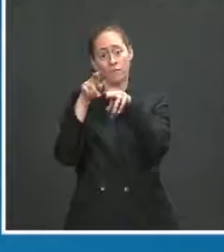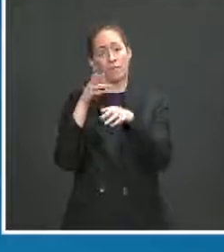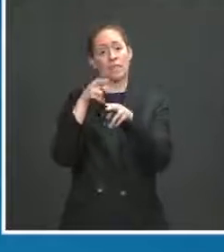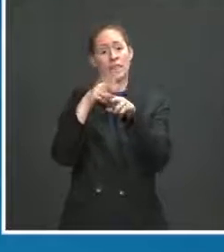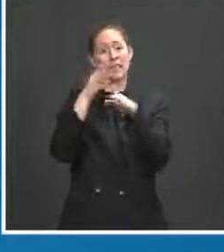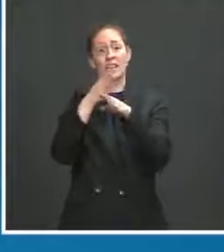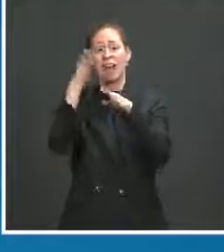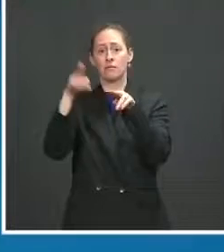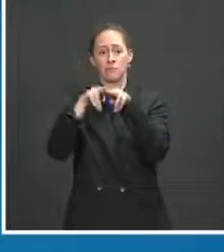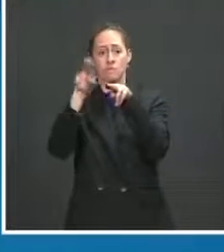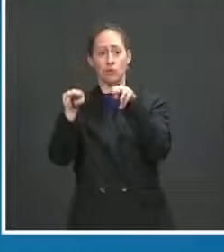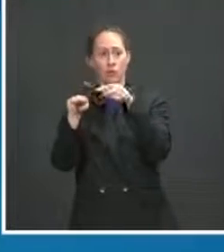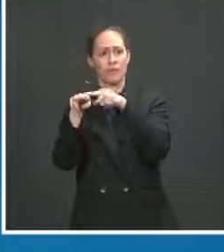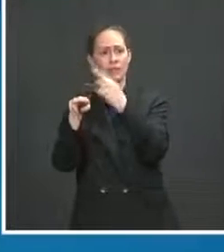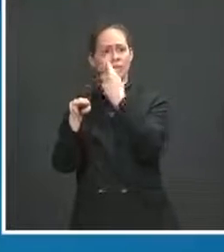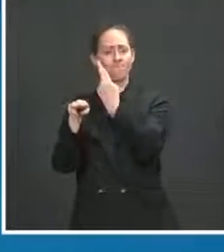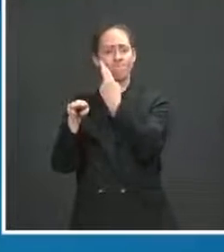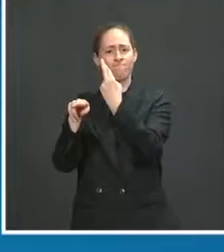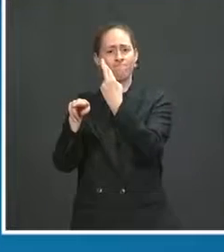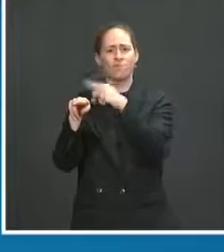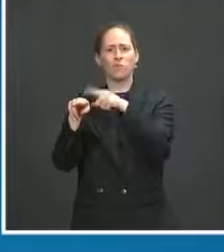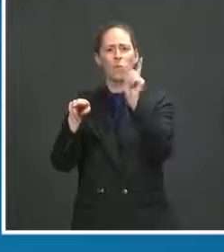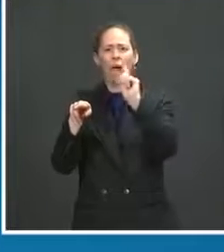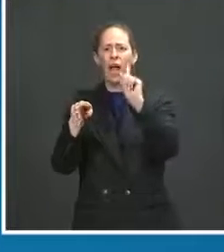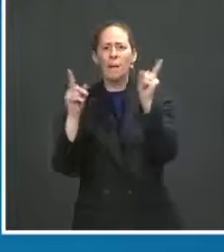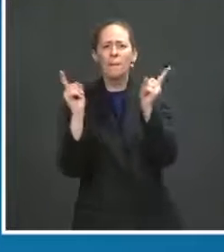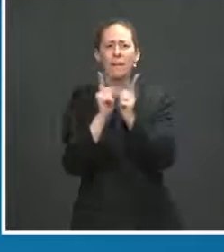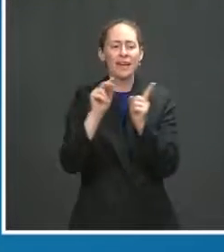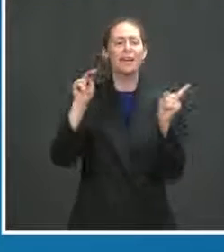yard, Admiral Chuck Larson.